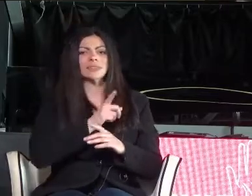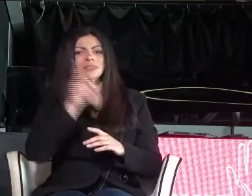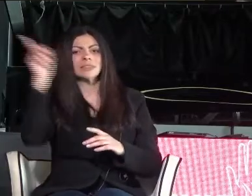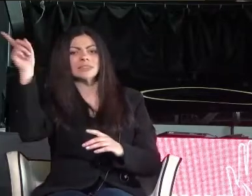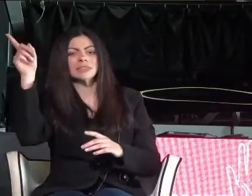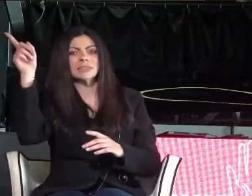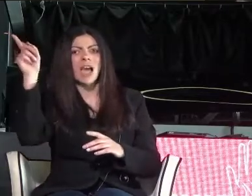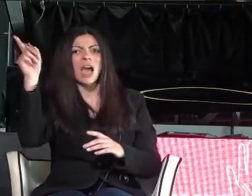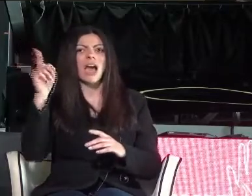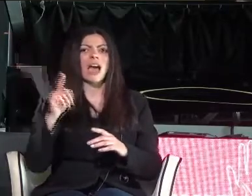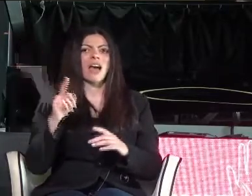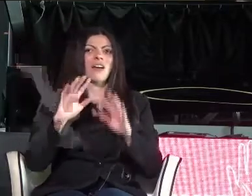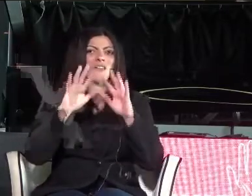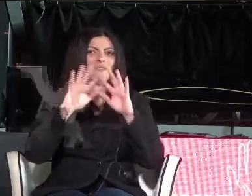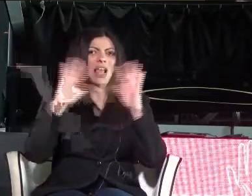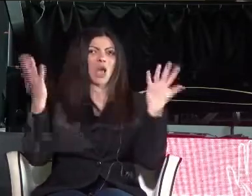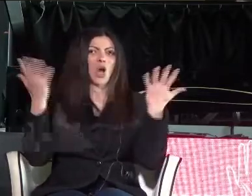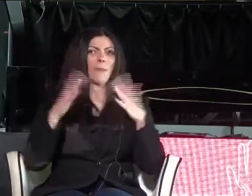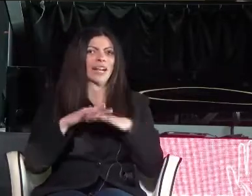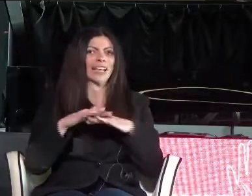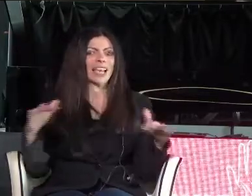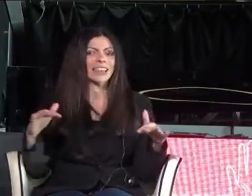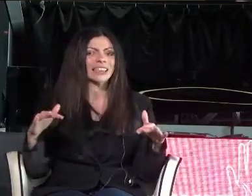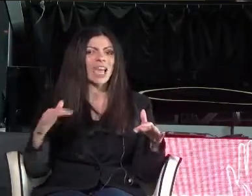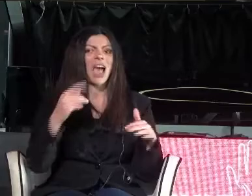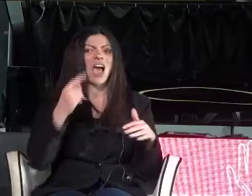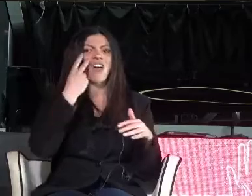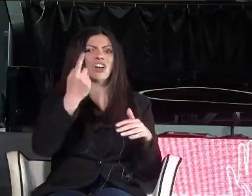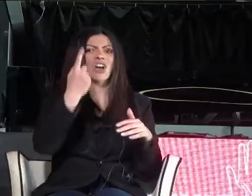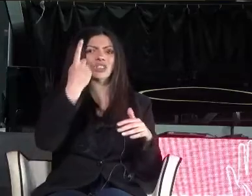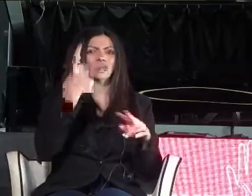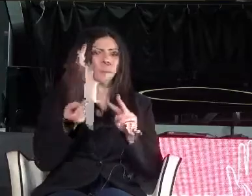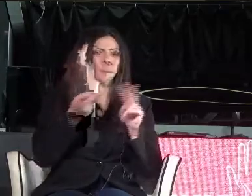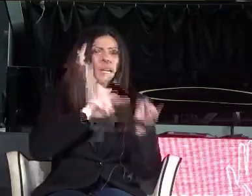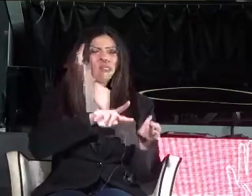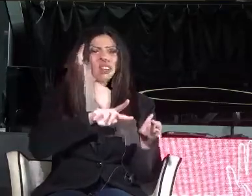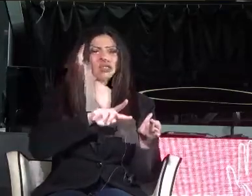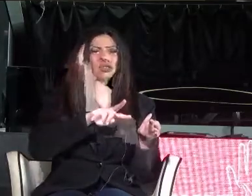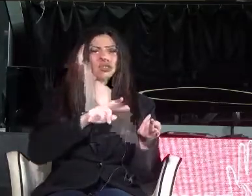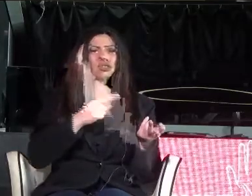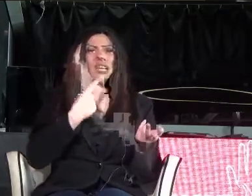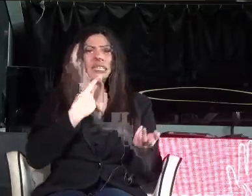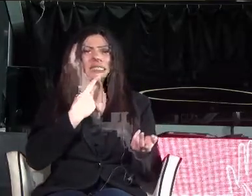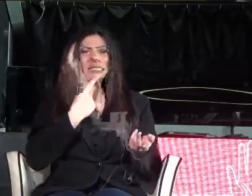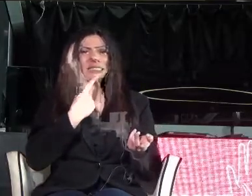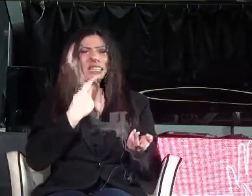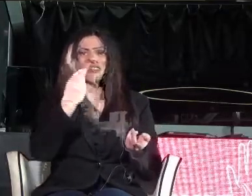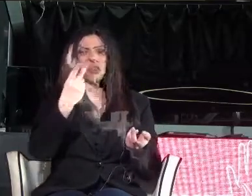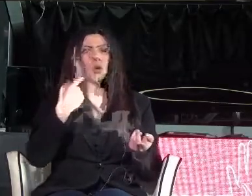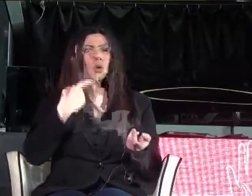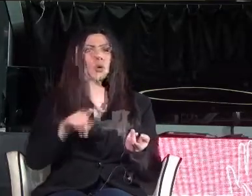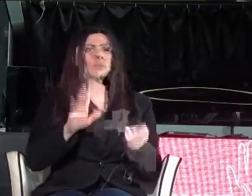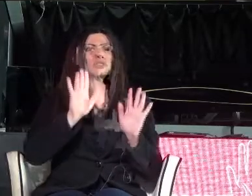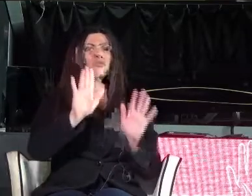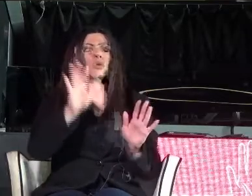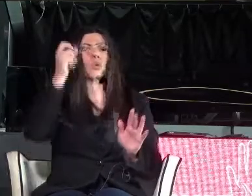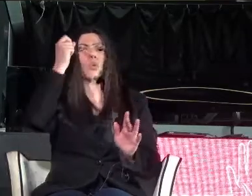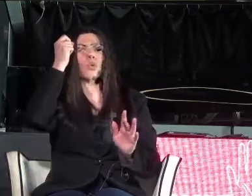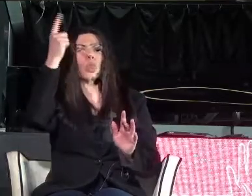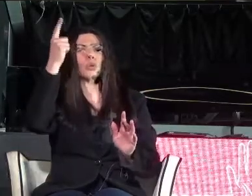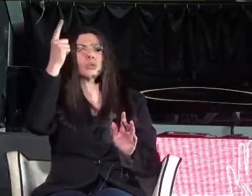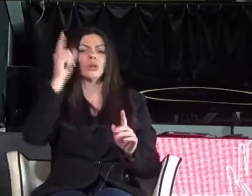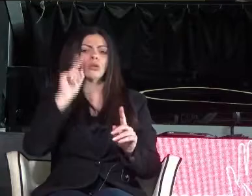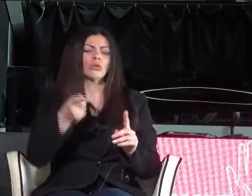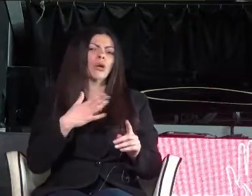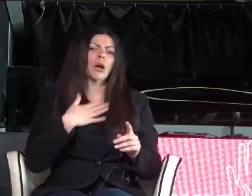cultural specificity, while it might also allow for a new possibility. I will let you decide which function this